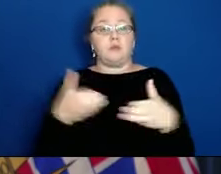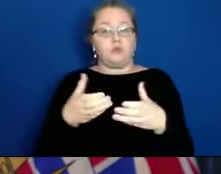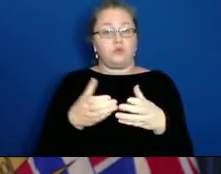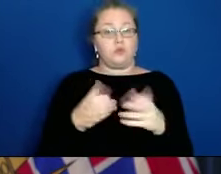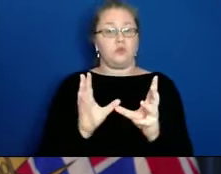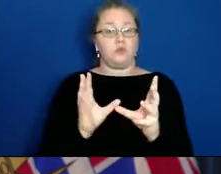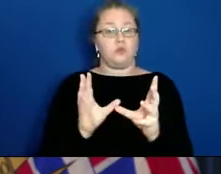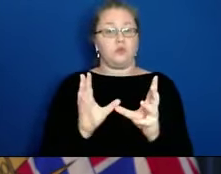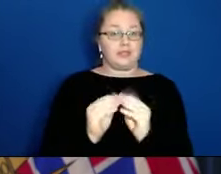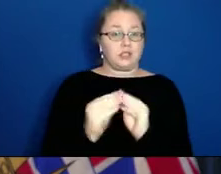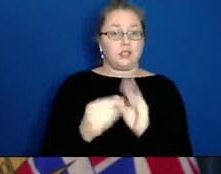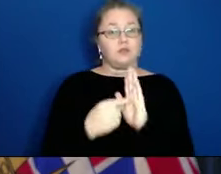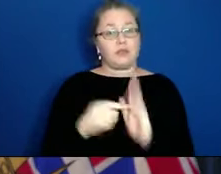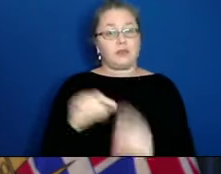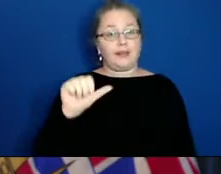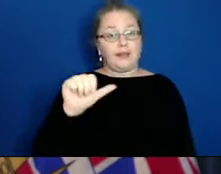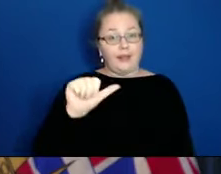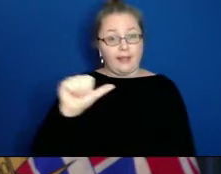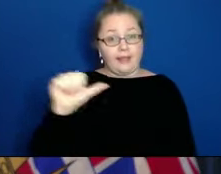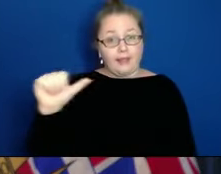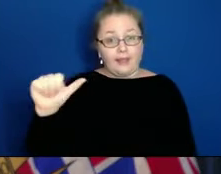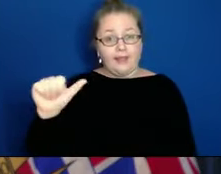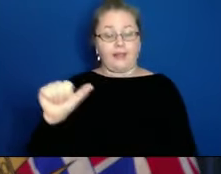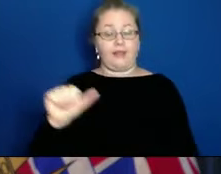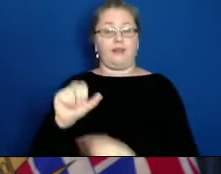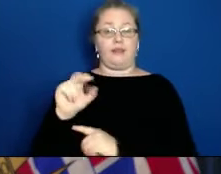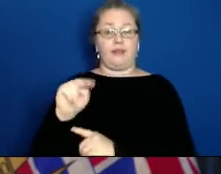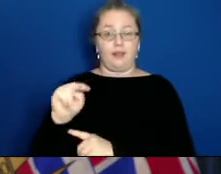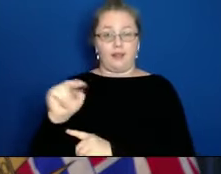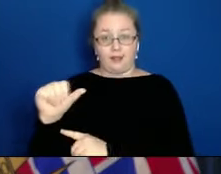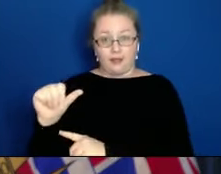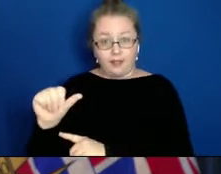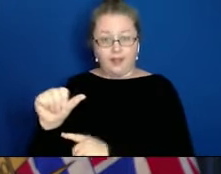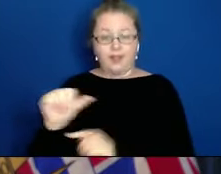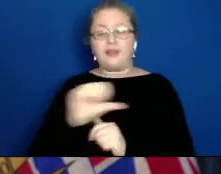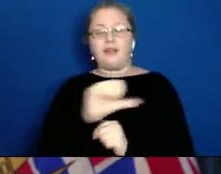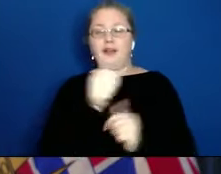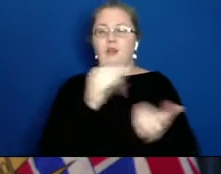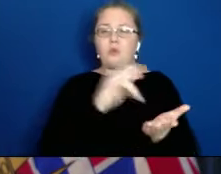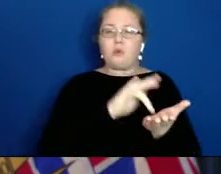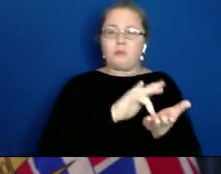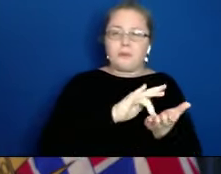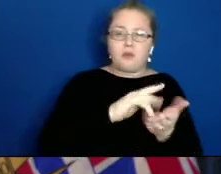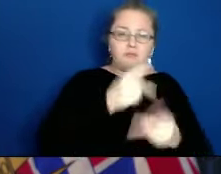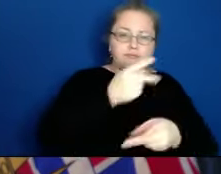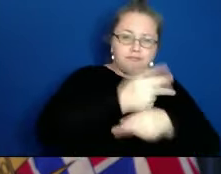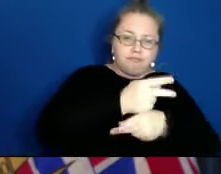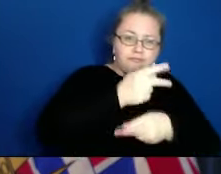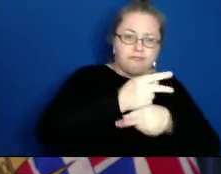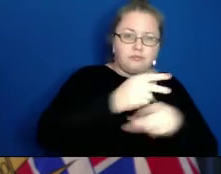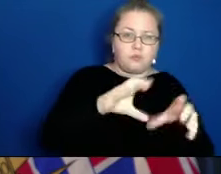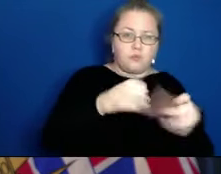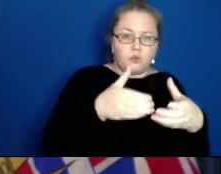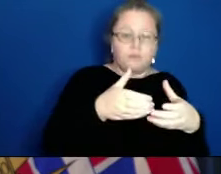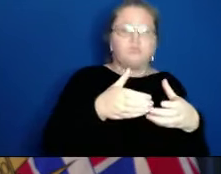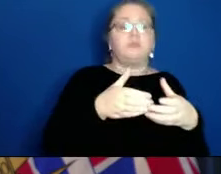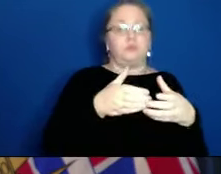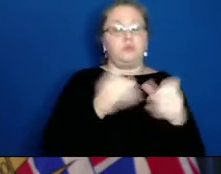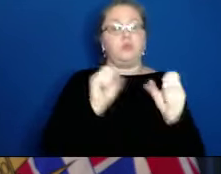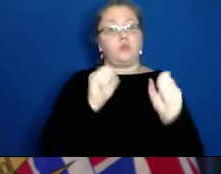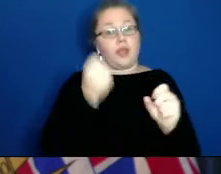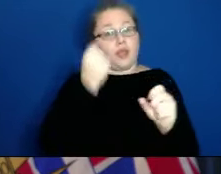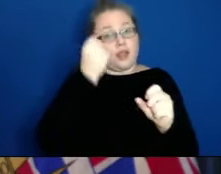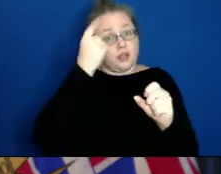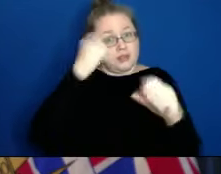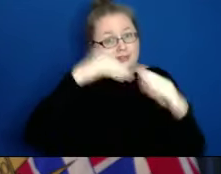sessions like NA and AA meetings with a maximum of 50 people, less if the space is smaller,